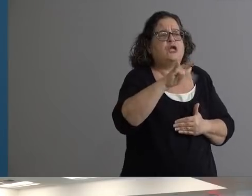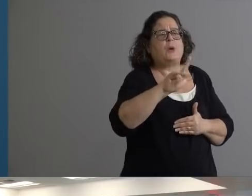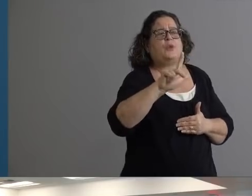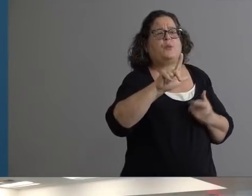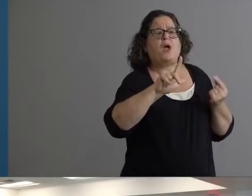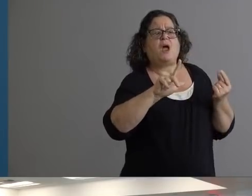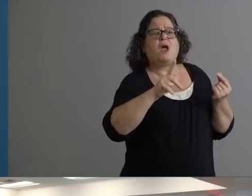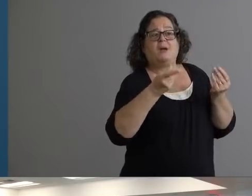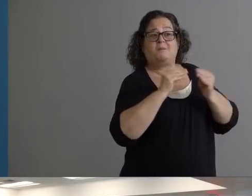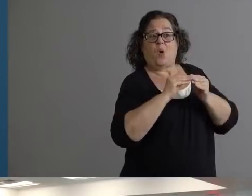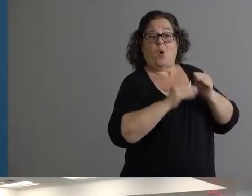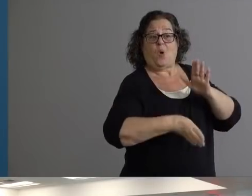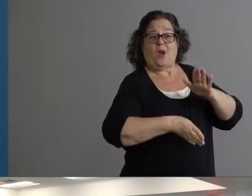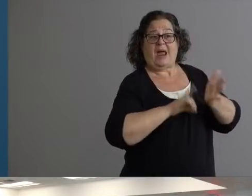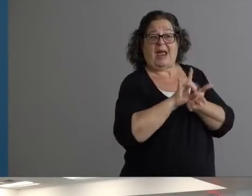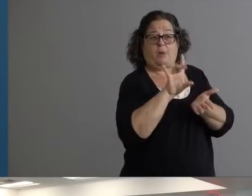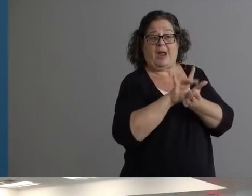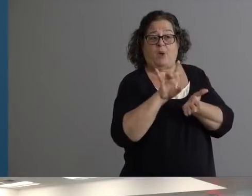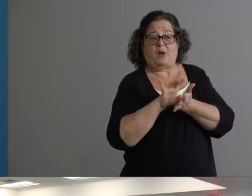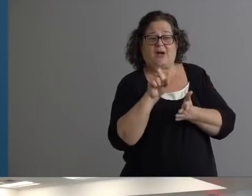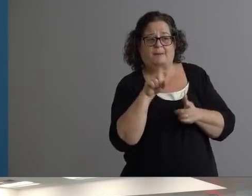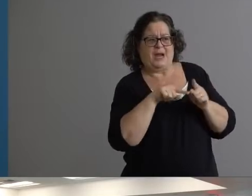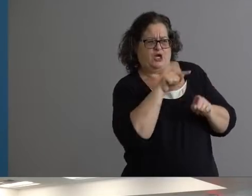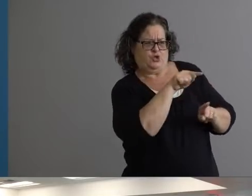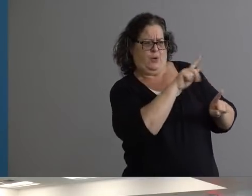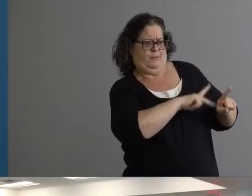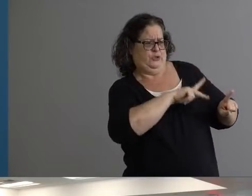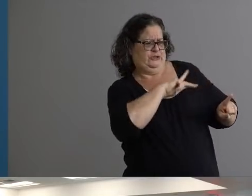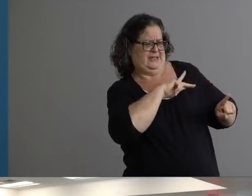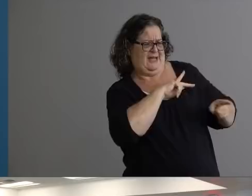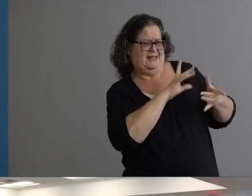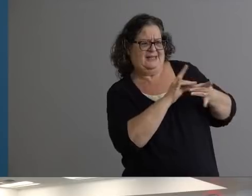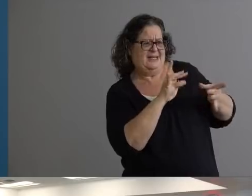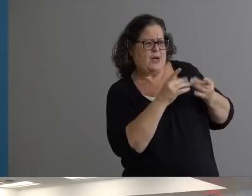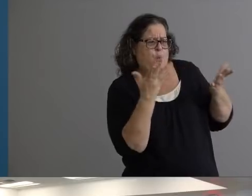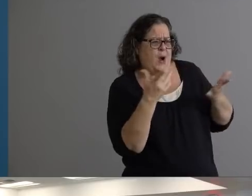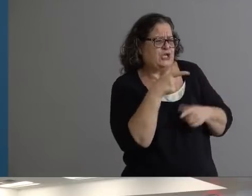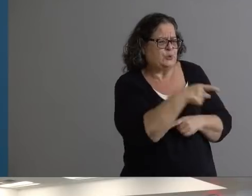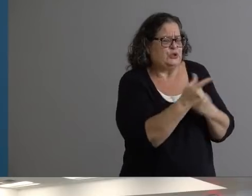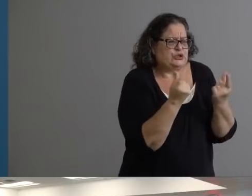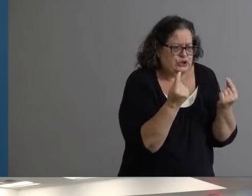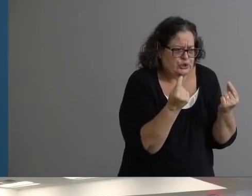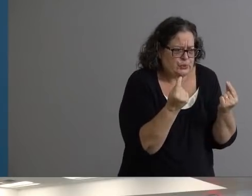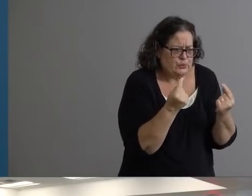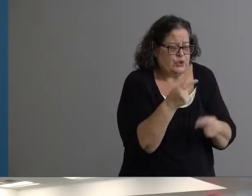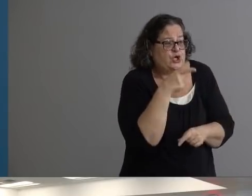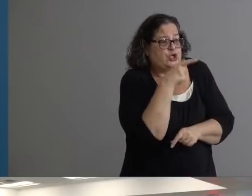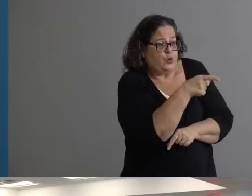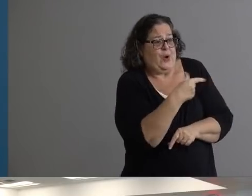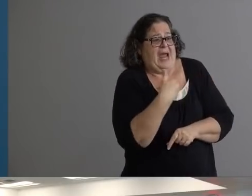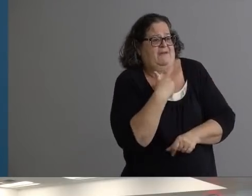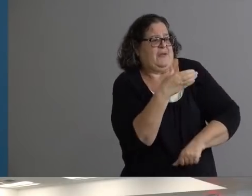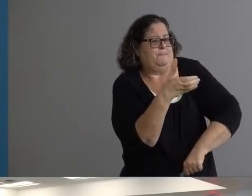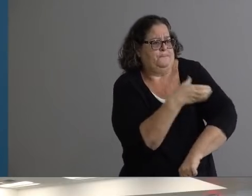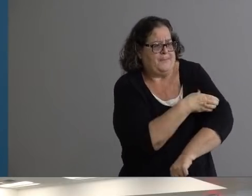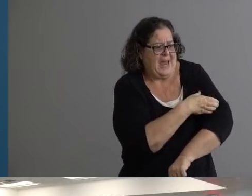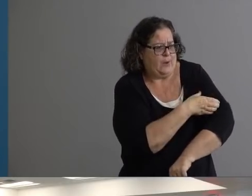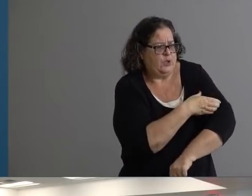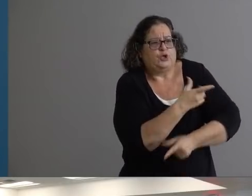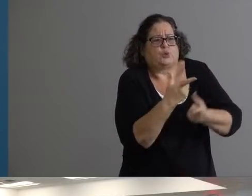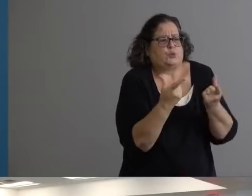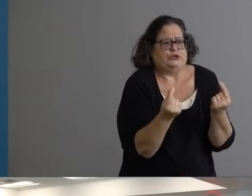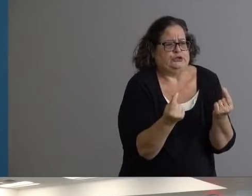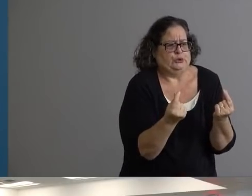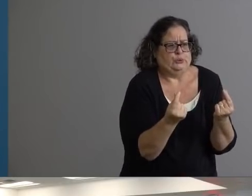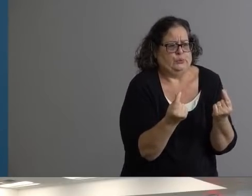You're the executive of the state, right? You have all the power. Literally, you have all the power. What are you going to do Well, to prevent